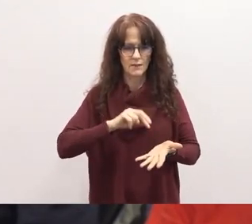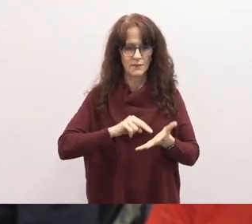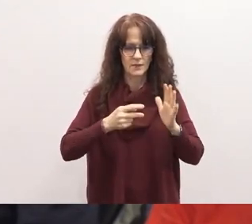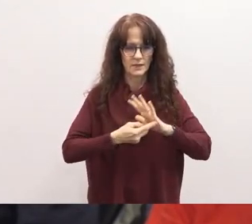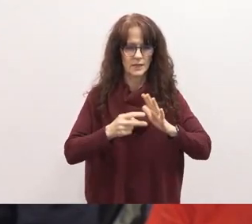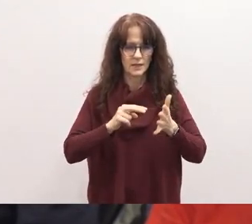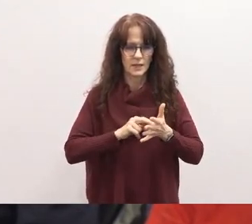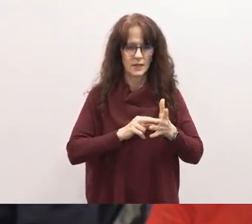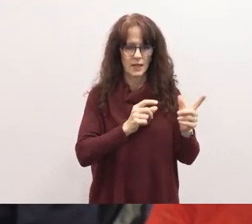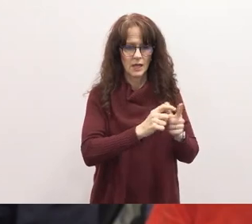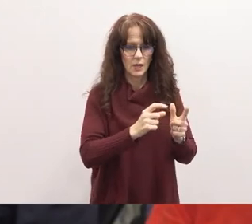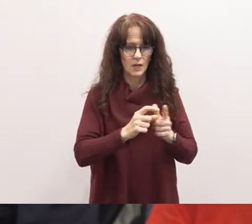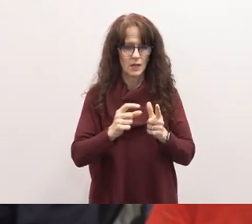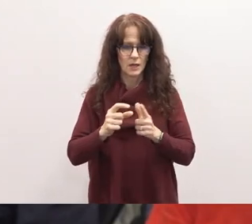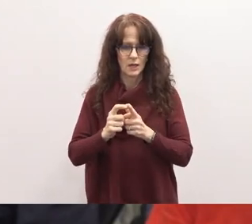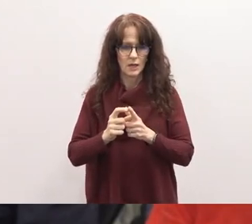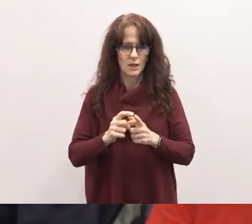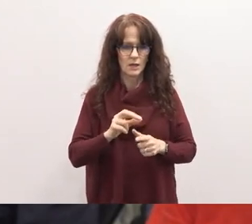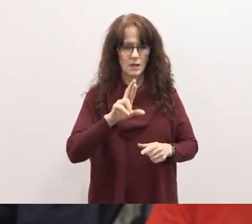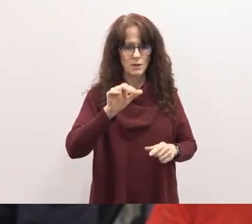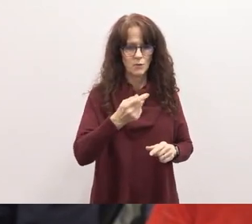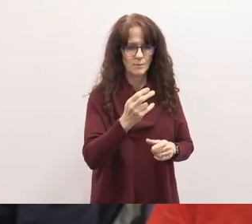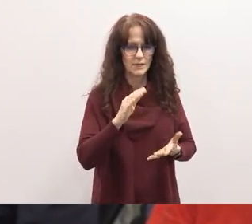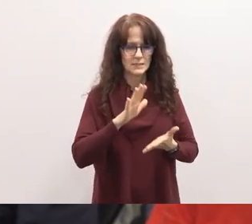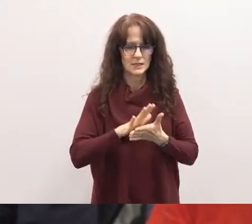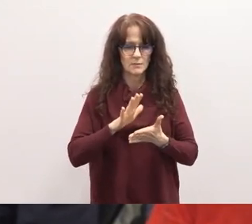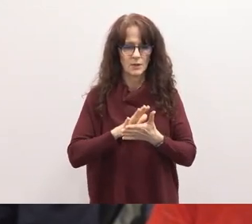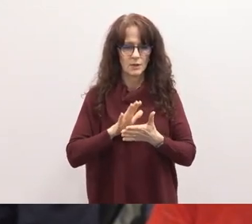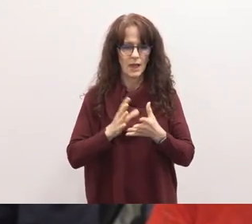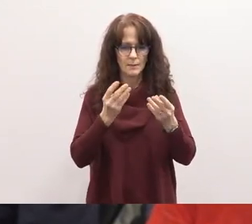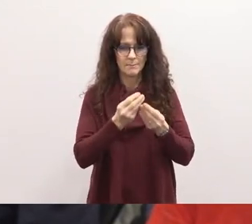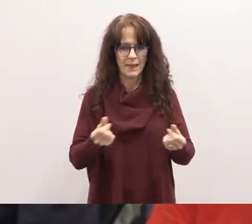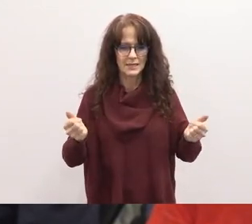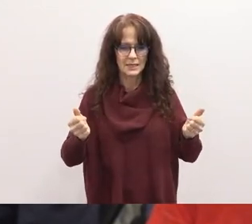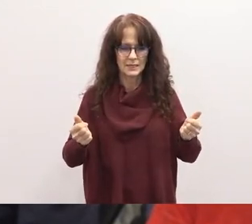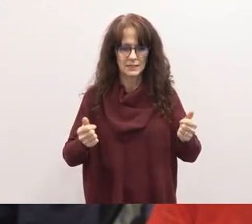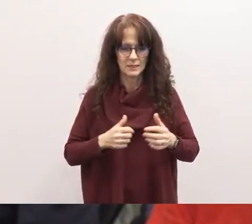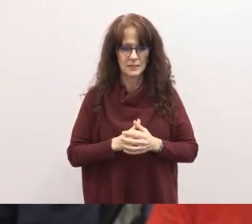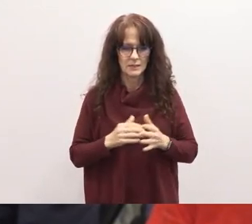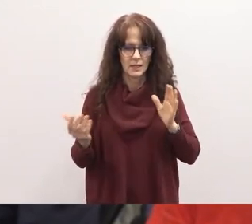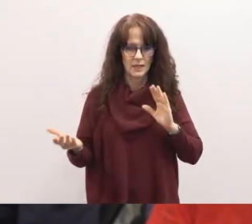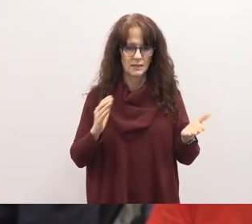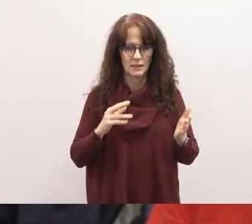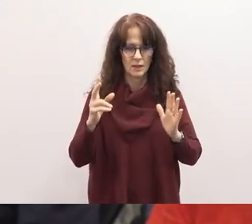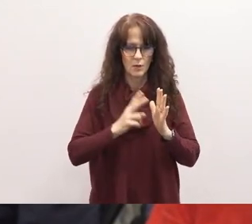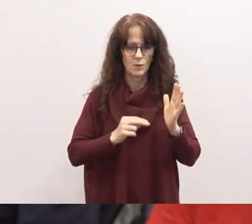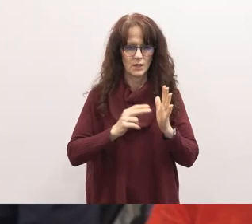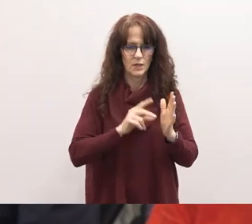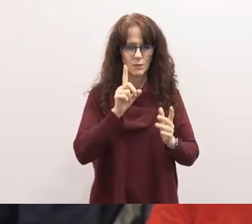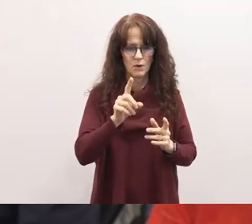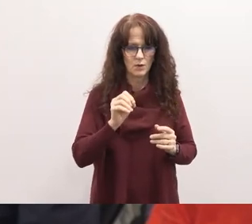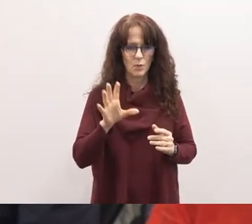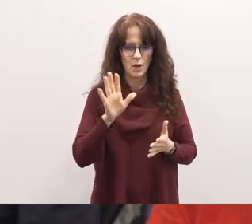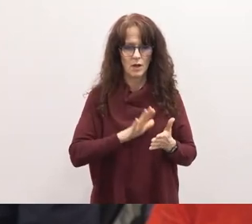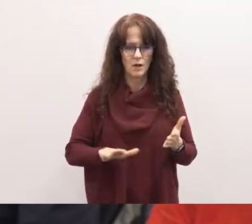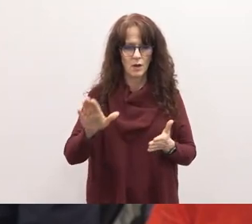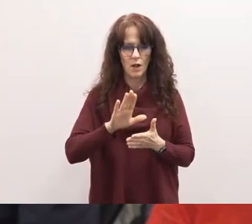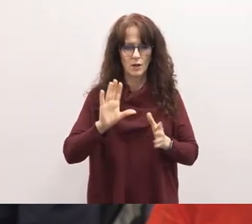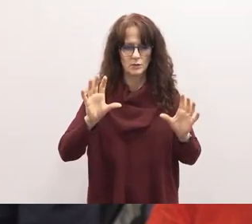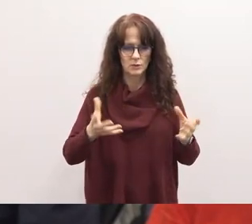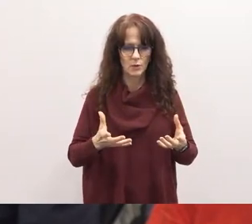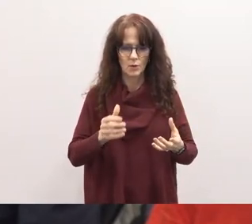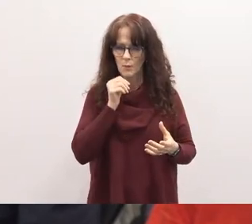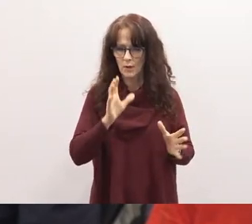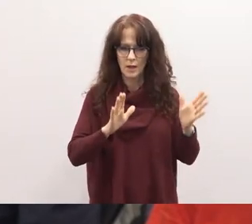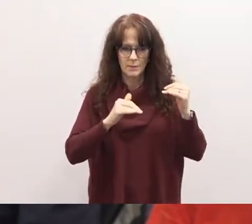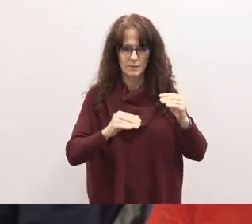of terms such as rhyming, syllables, and blending. This seemed more like a Reading 101 college course. We're not